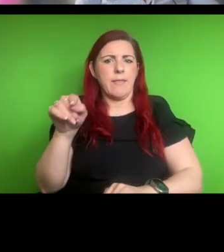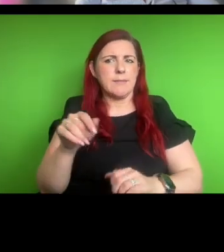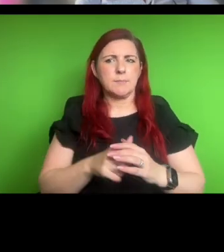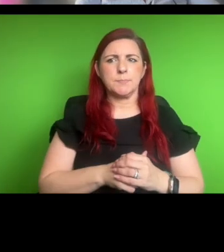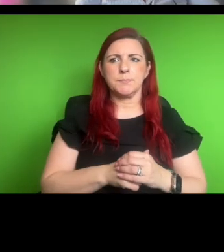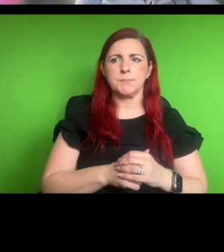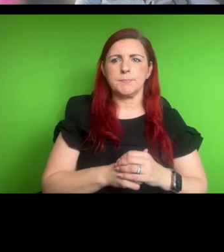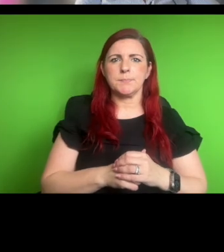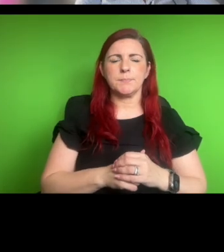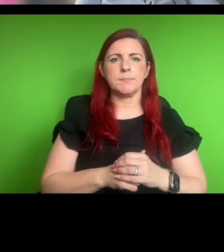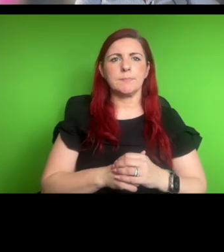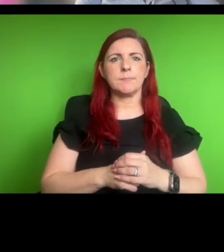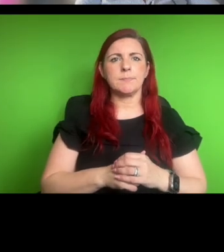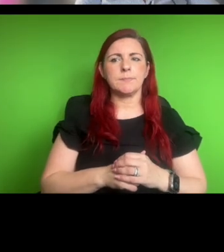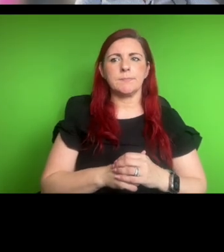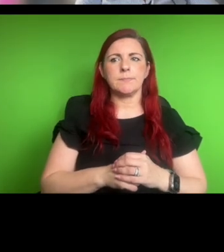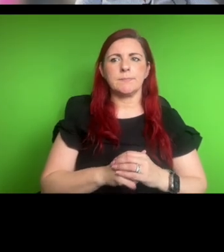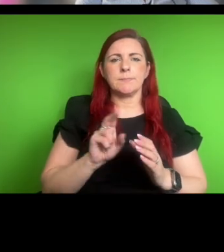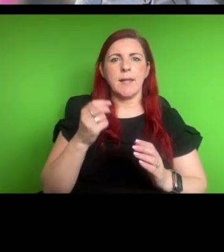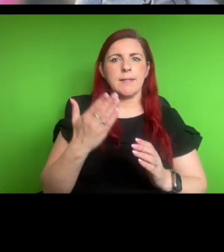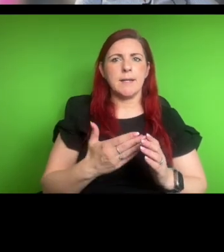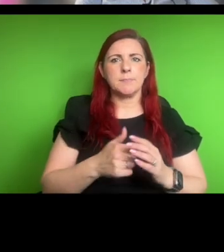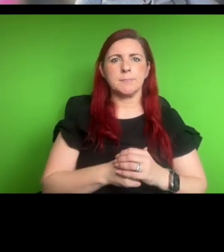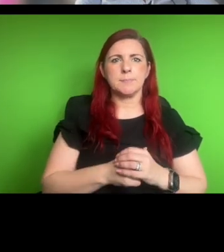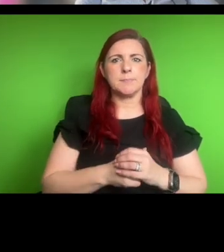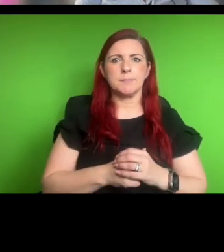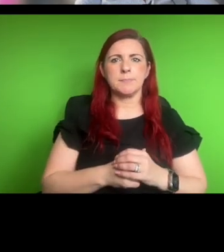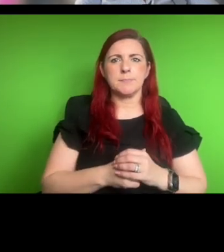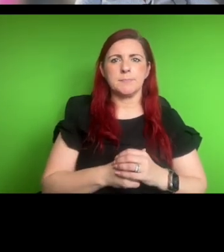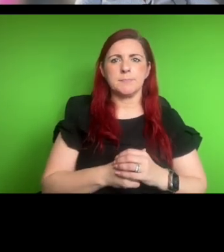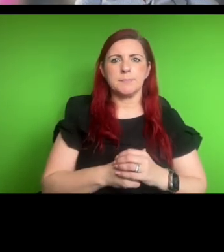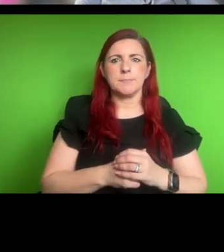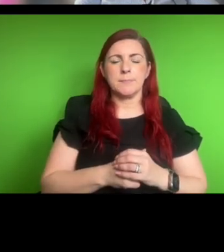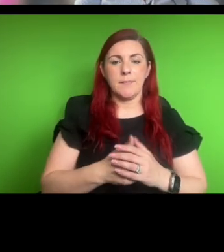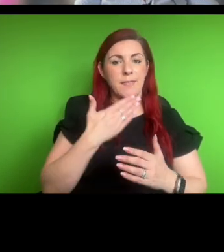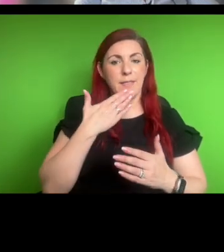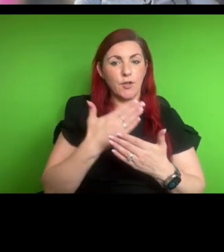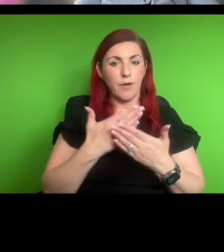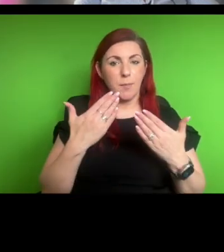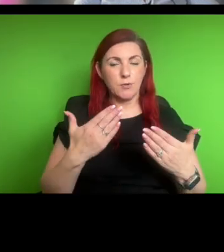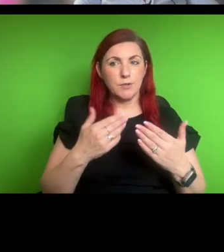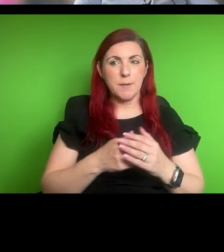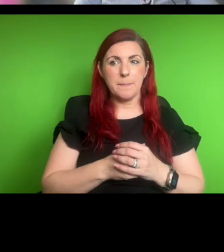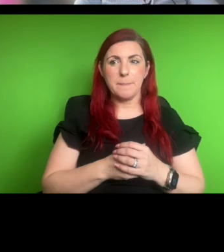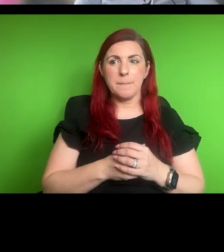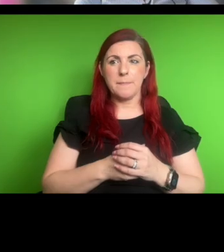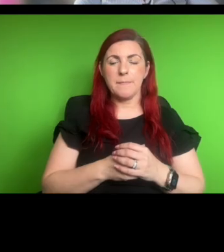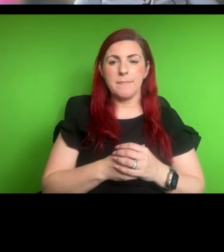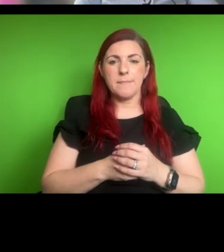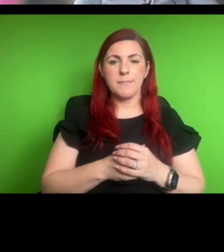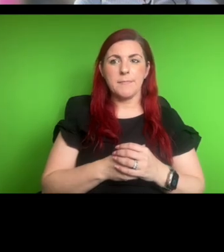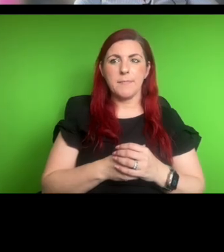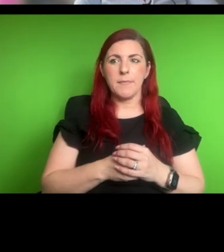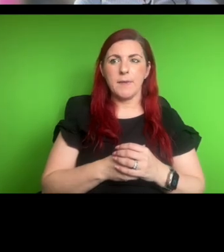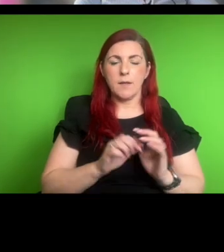Next slide. So thank you very much. It was a very fast run through the